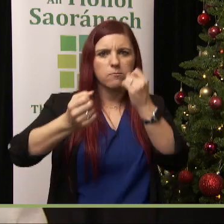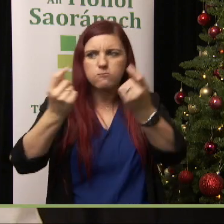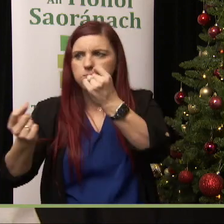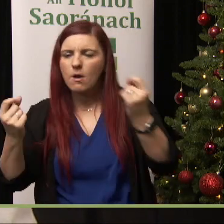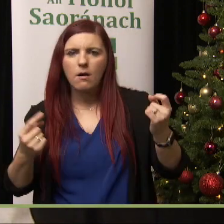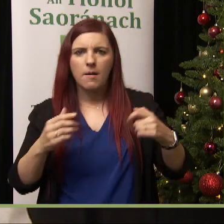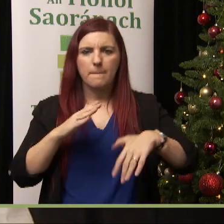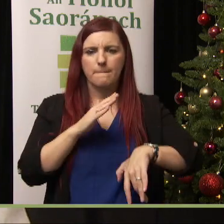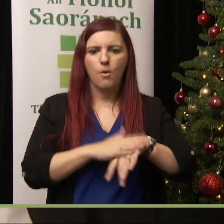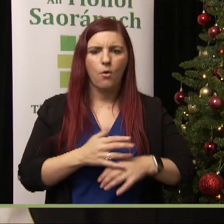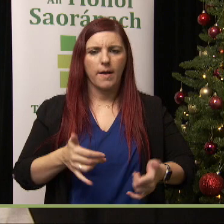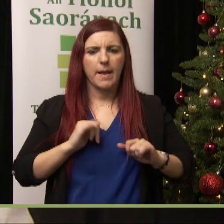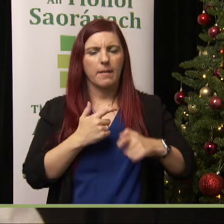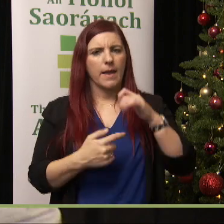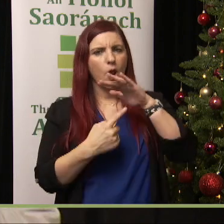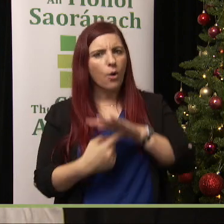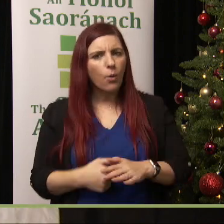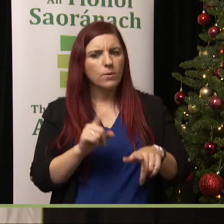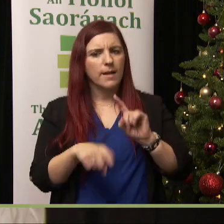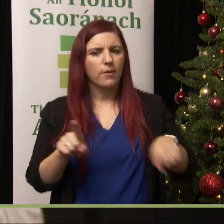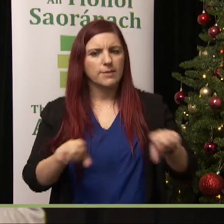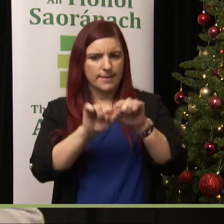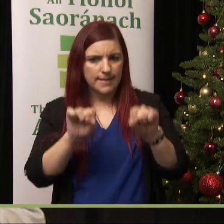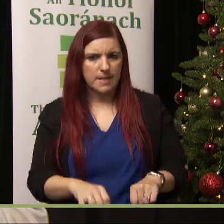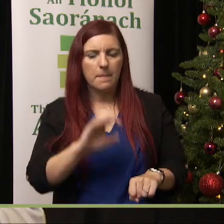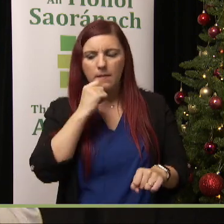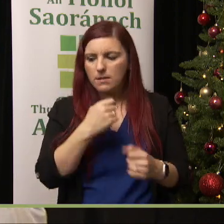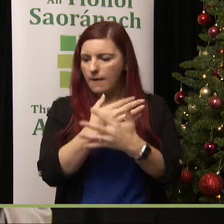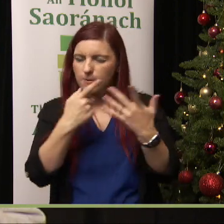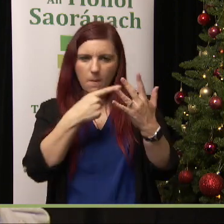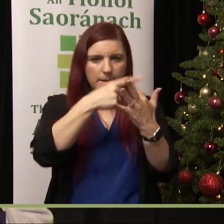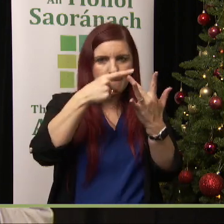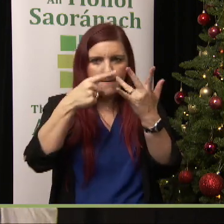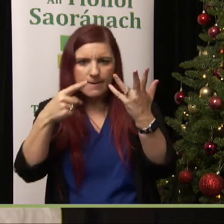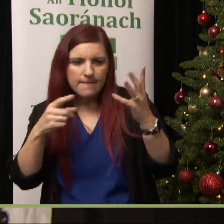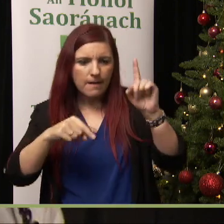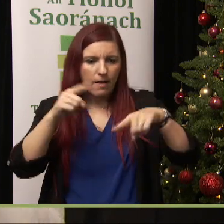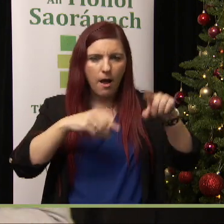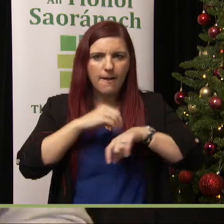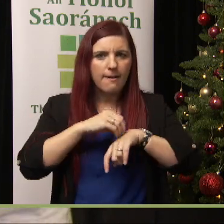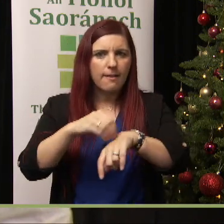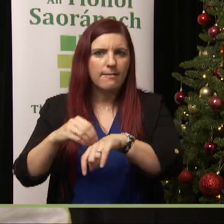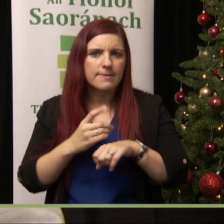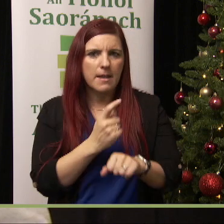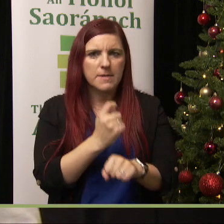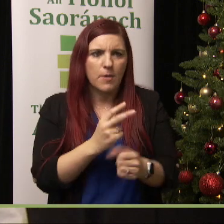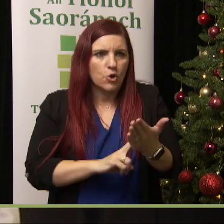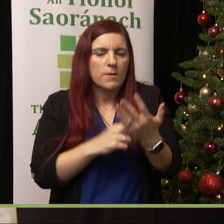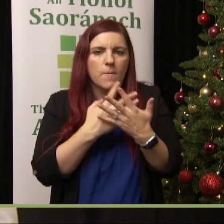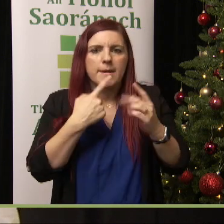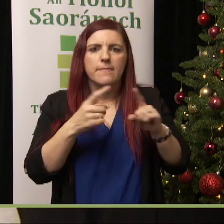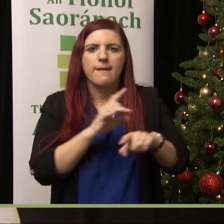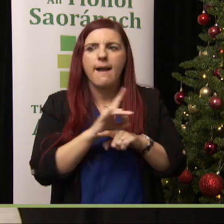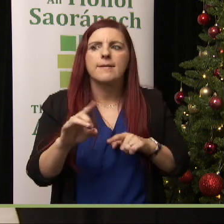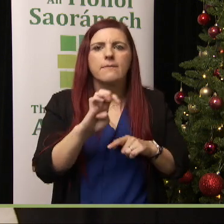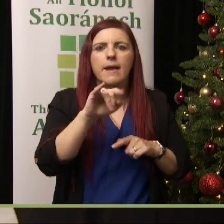than a low diversity system. That's because they're doing so many different things, they're exploring so much of the ecological space.